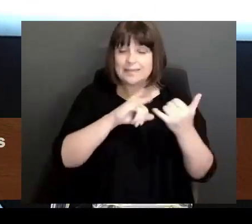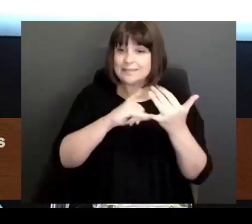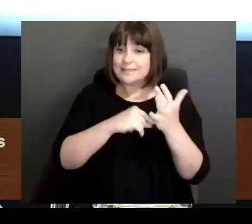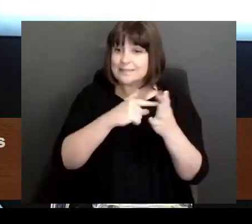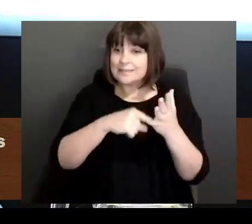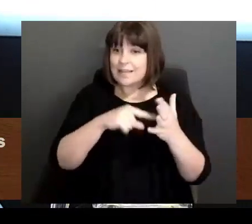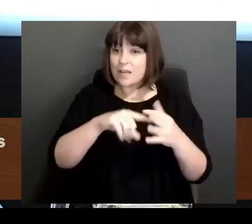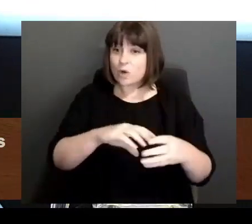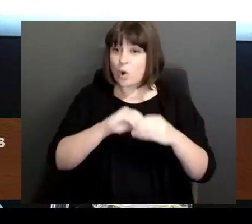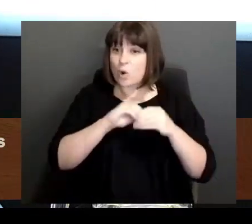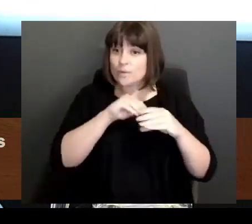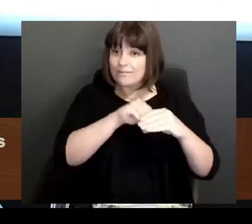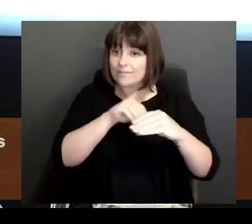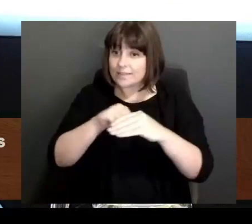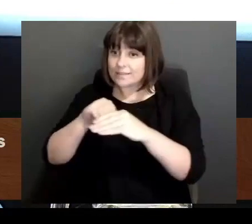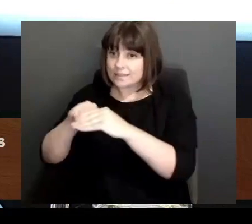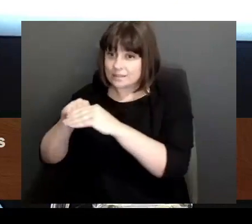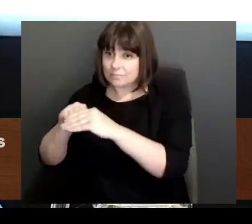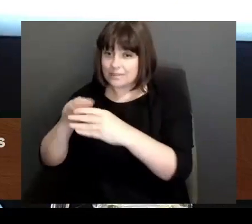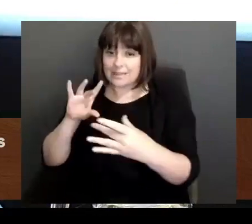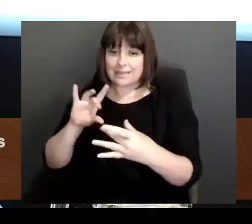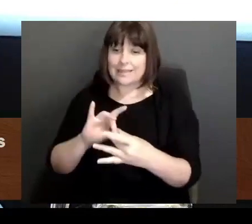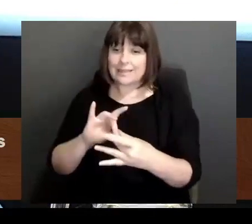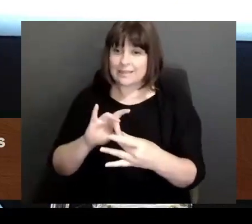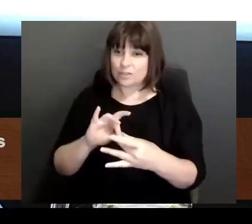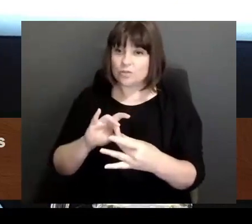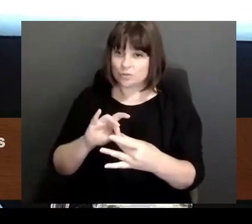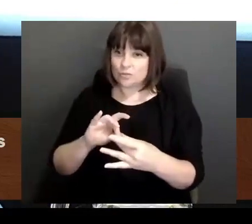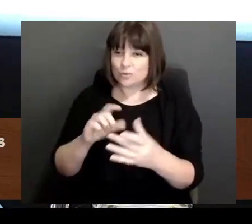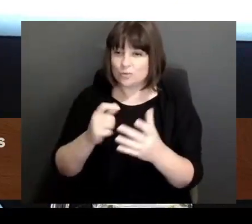of renewable energy that will be built between now and